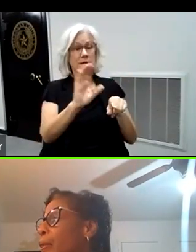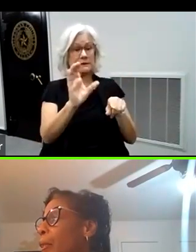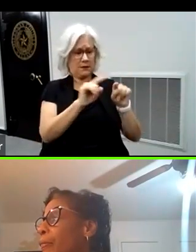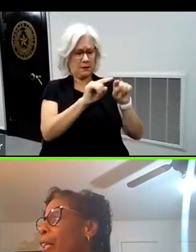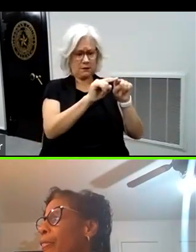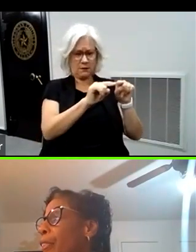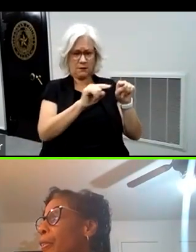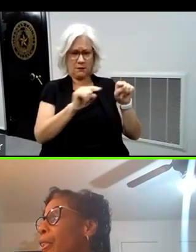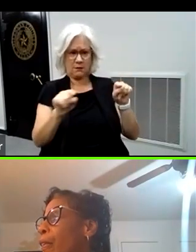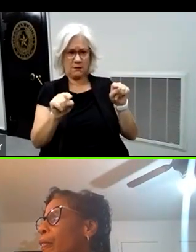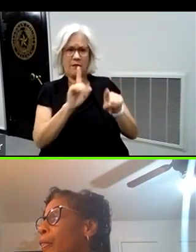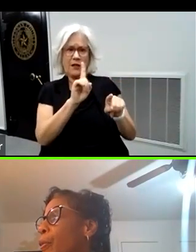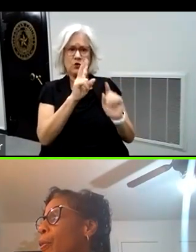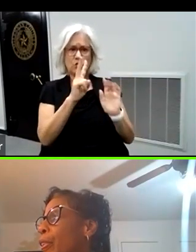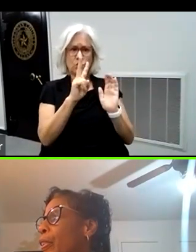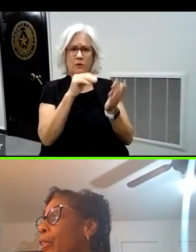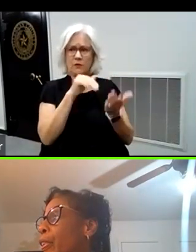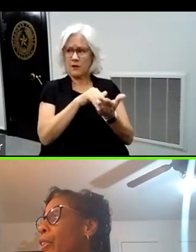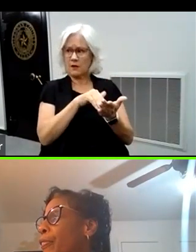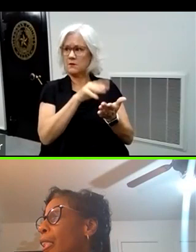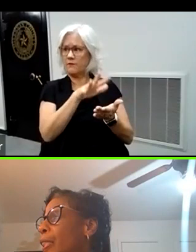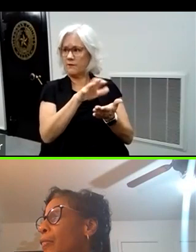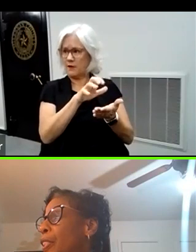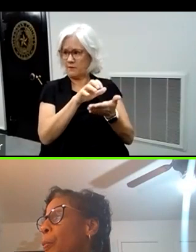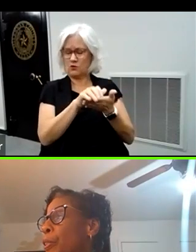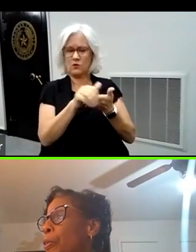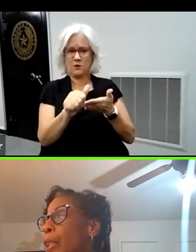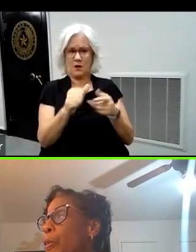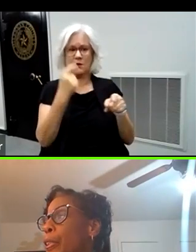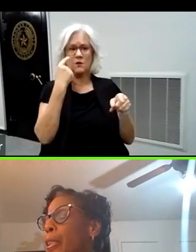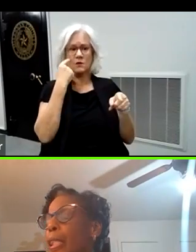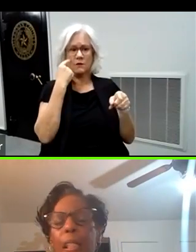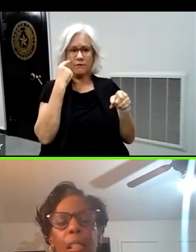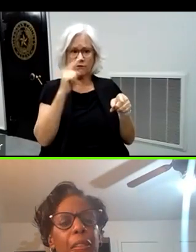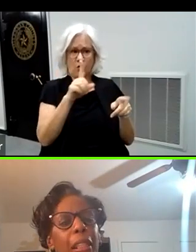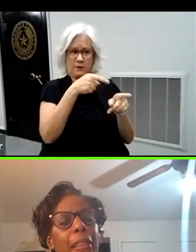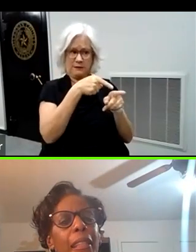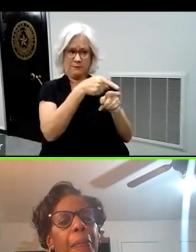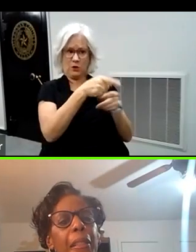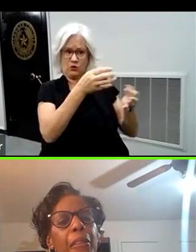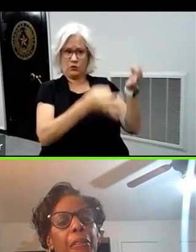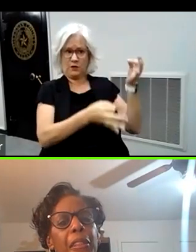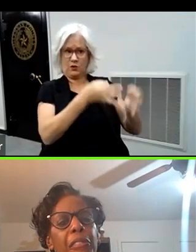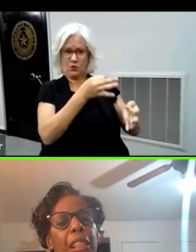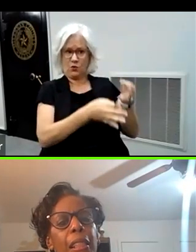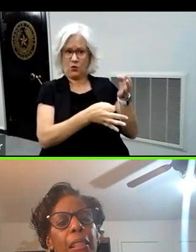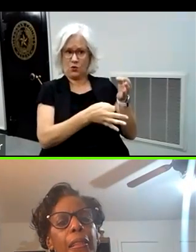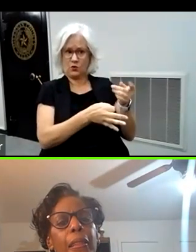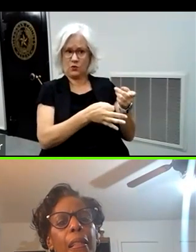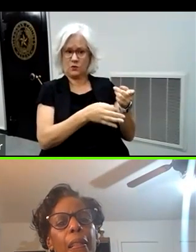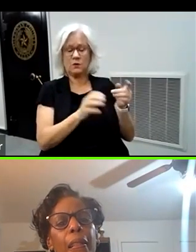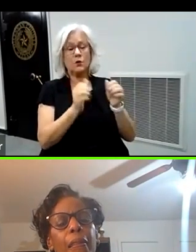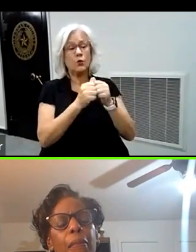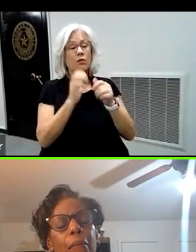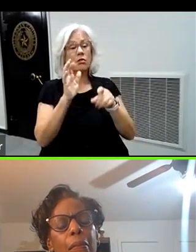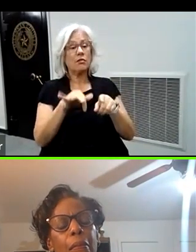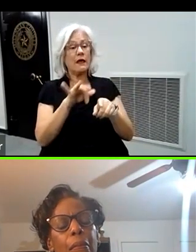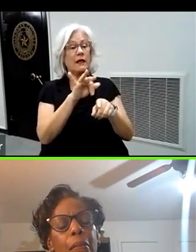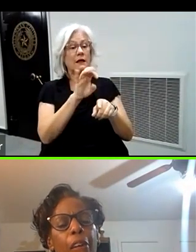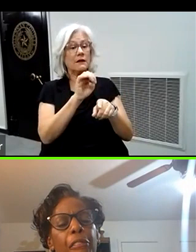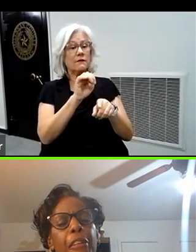the $2,500 for attorney fees for the specialty courts. Do they say what those fees